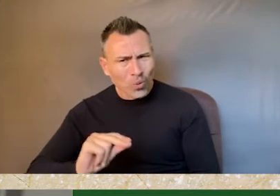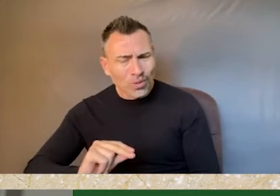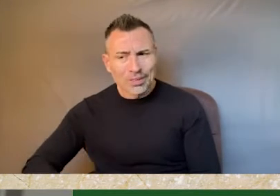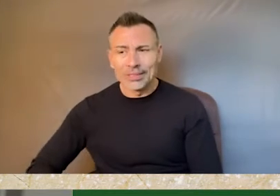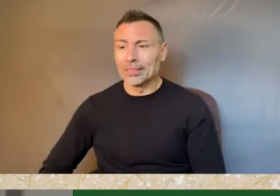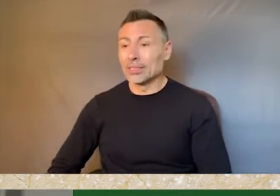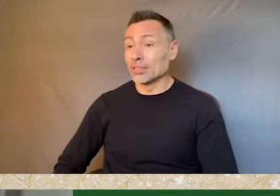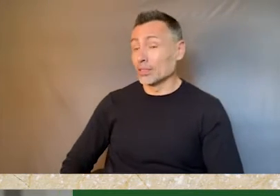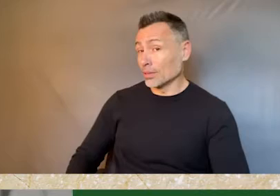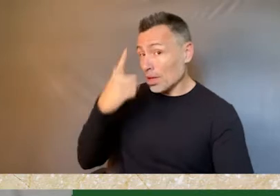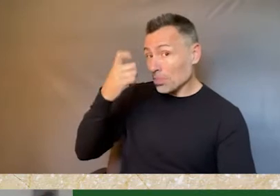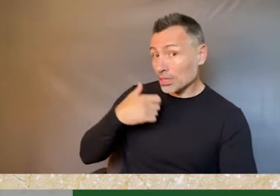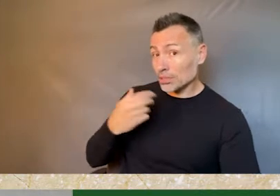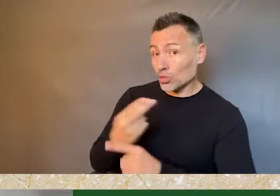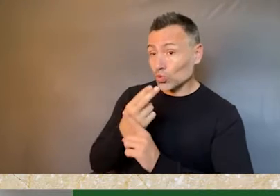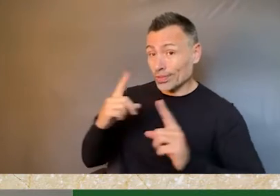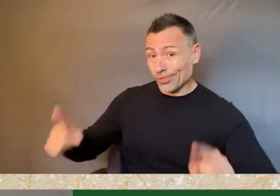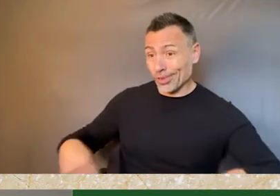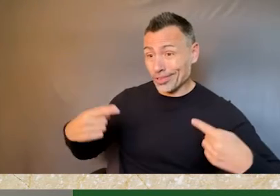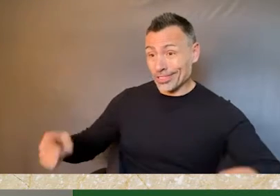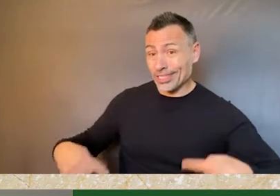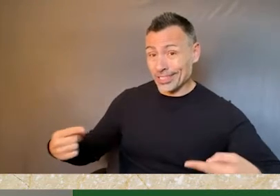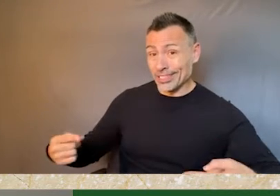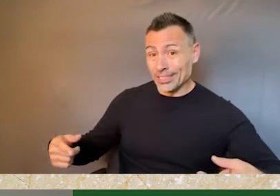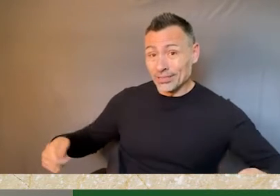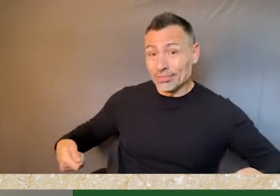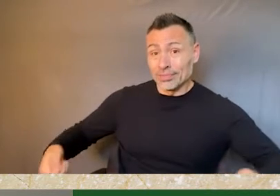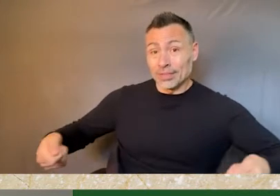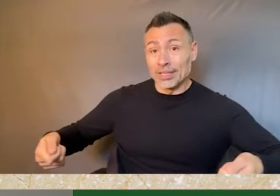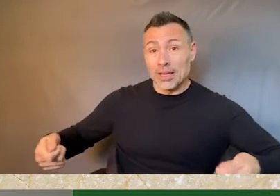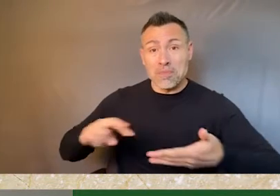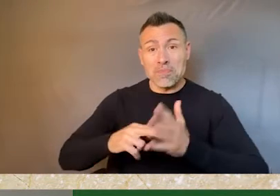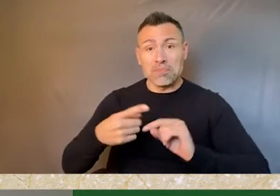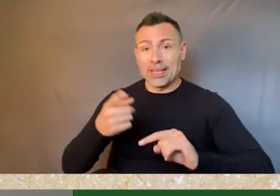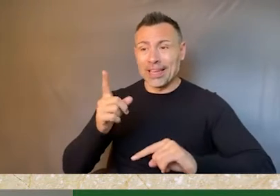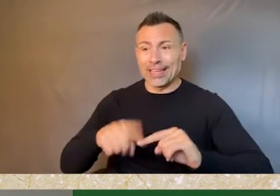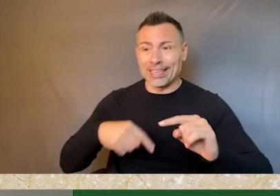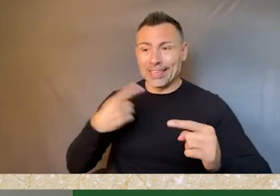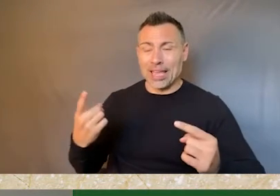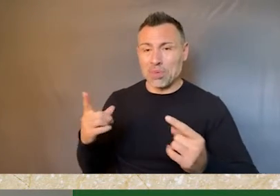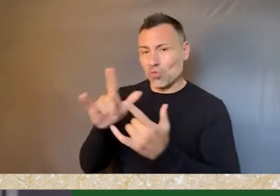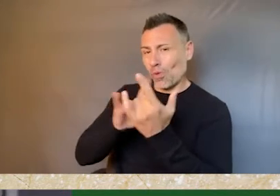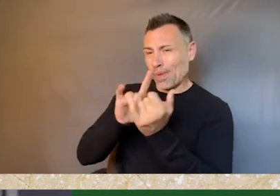And just because I use a wheelchair doesn't mean that I can't sweep you off your feet.